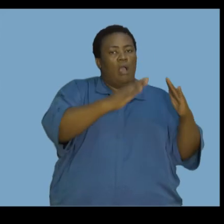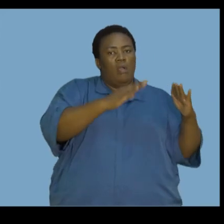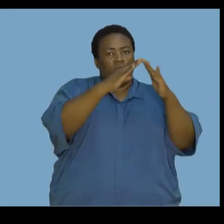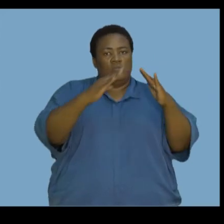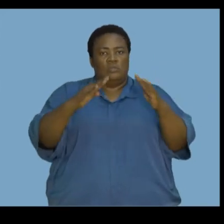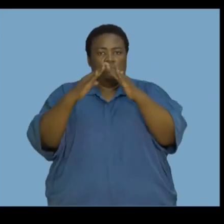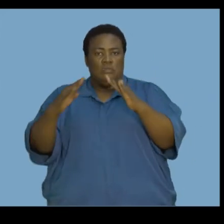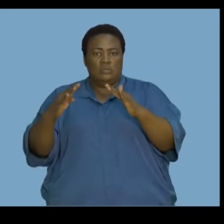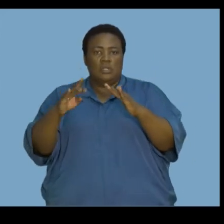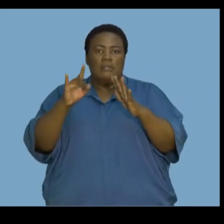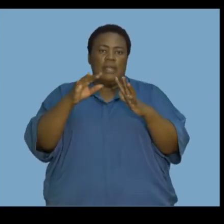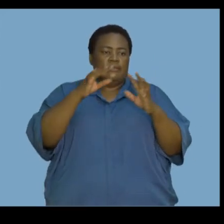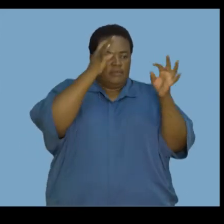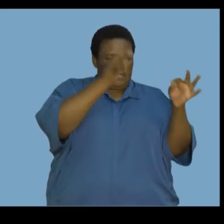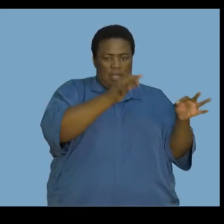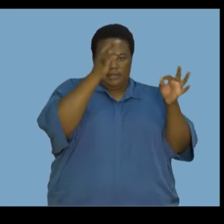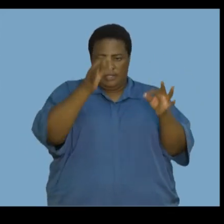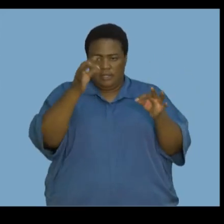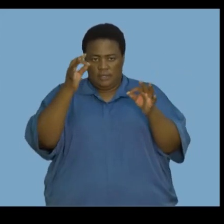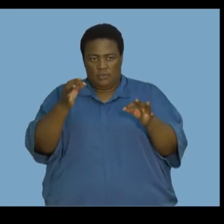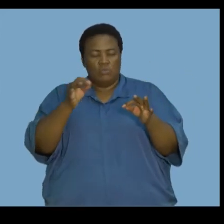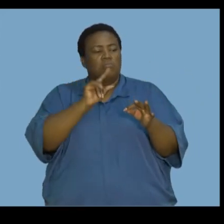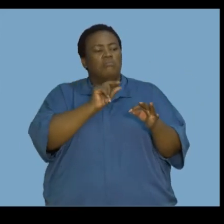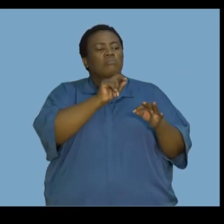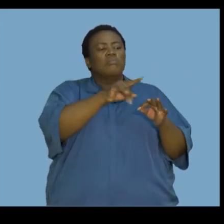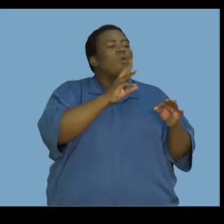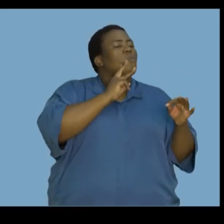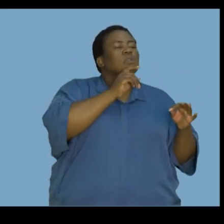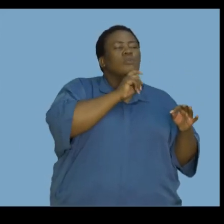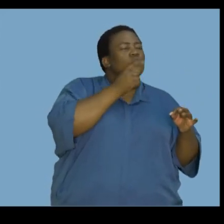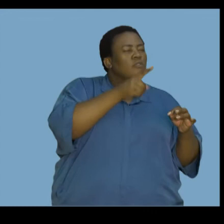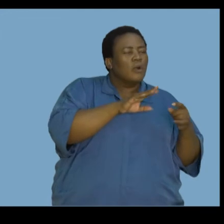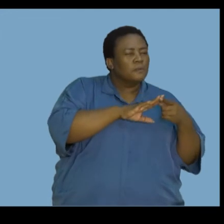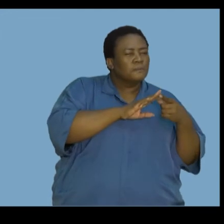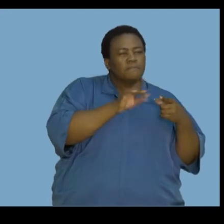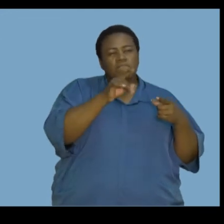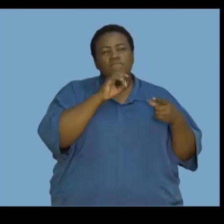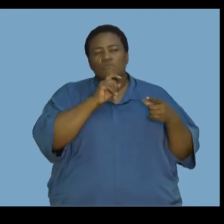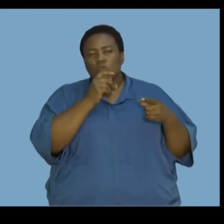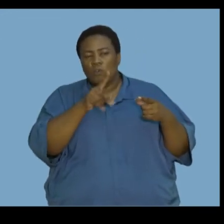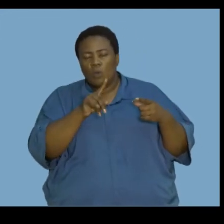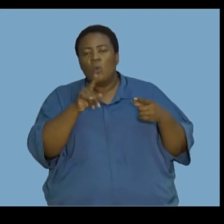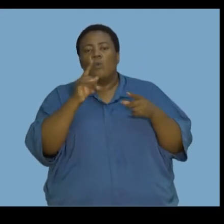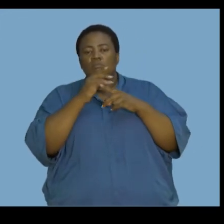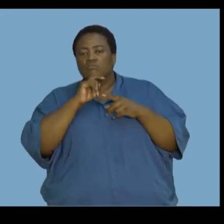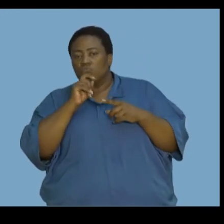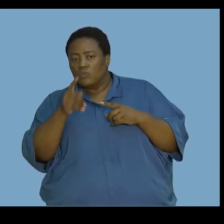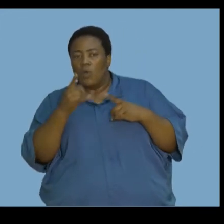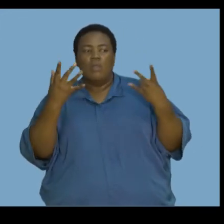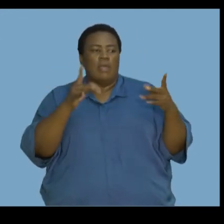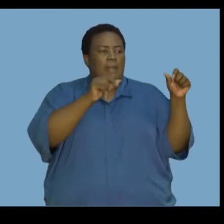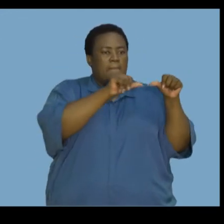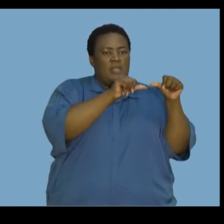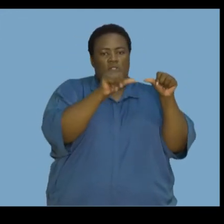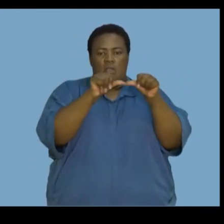they established exactly what were the purposes that water was being used for, and they were able to measure